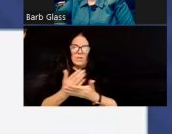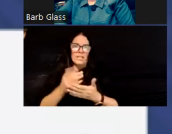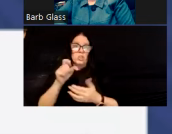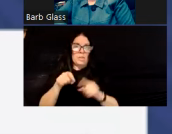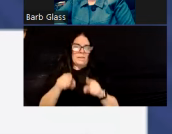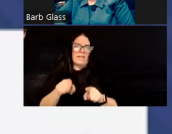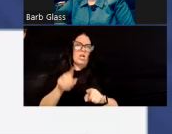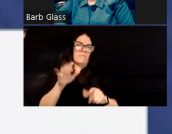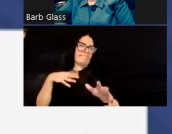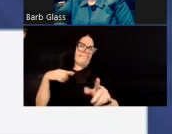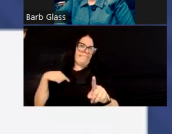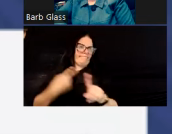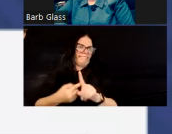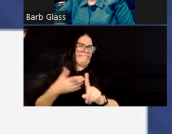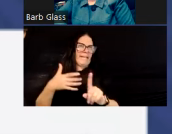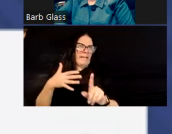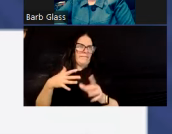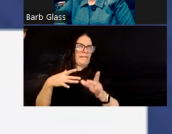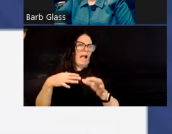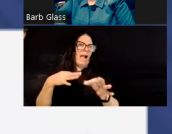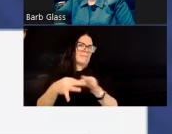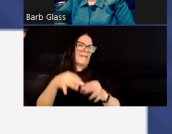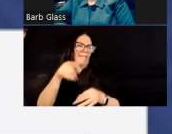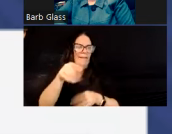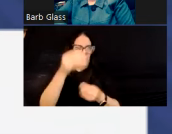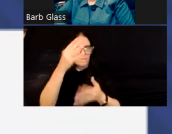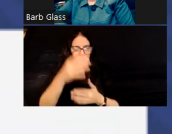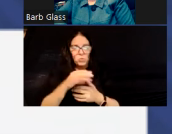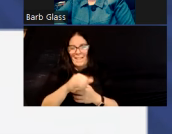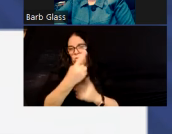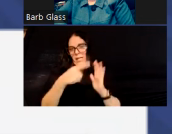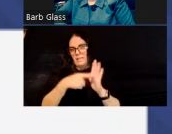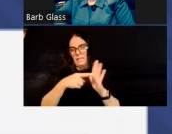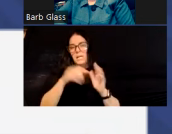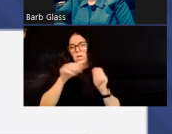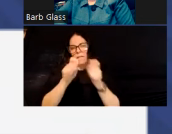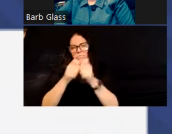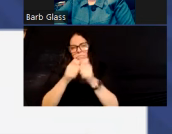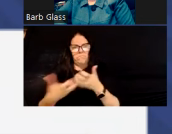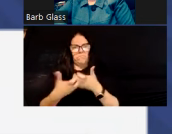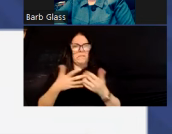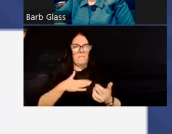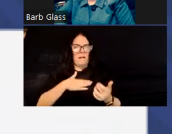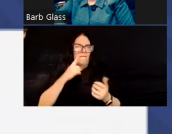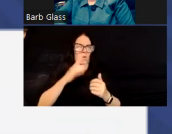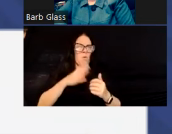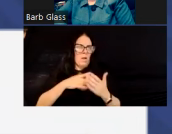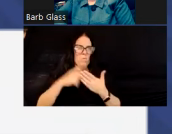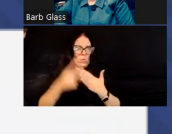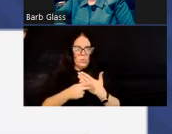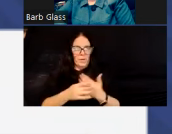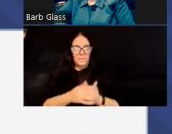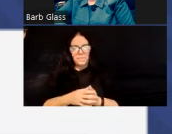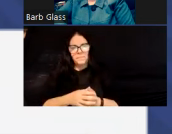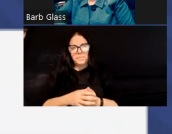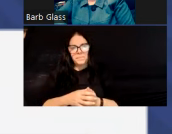up to that point is there. So this is just one example, and you can customize something like this for your own program.